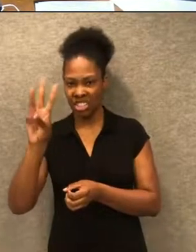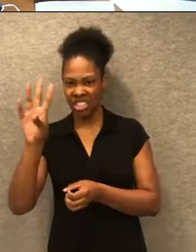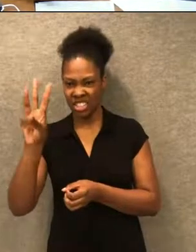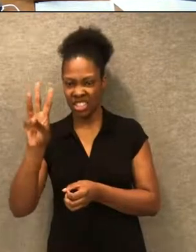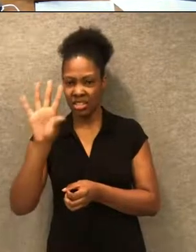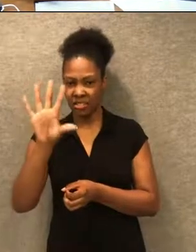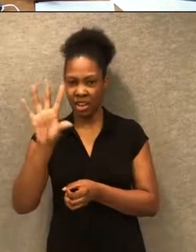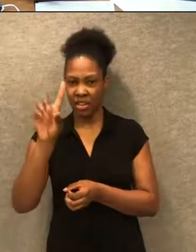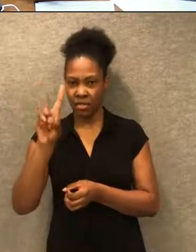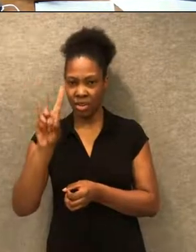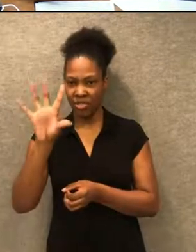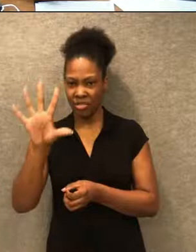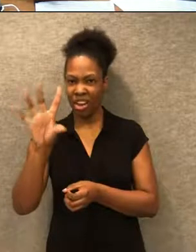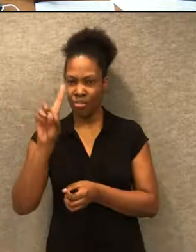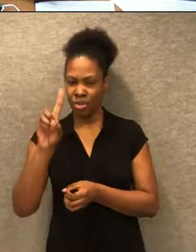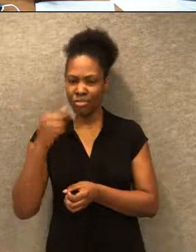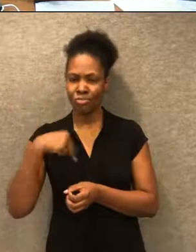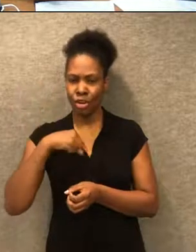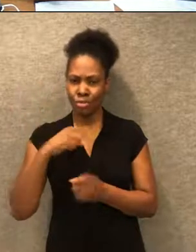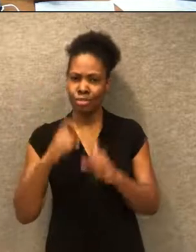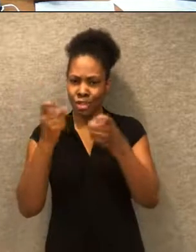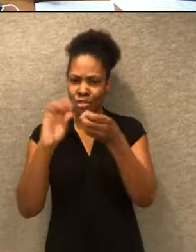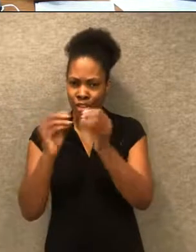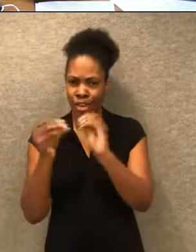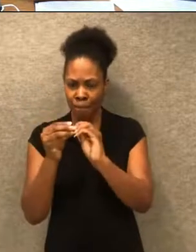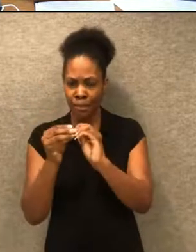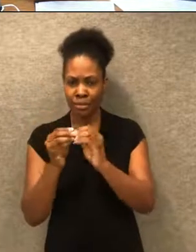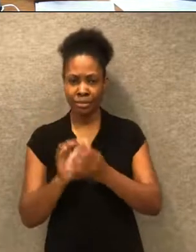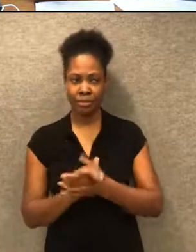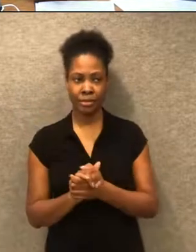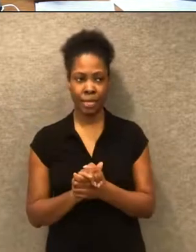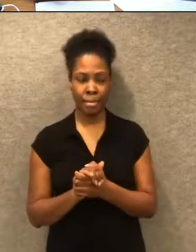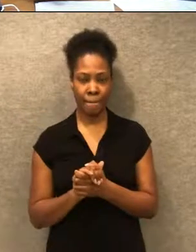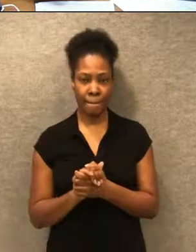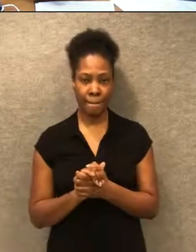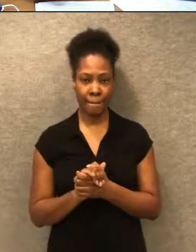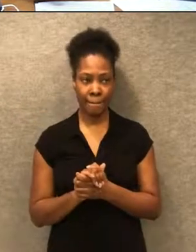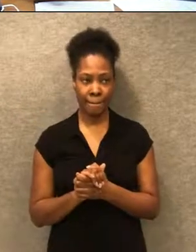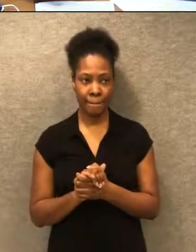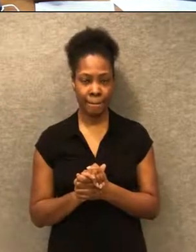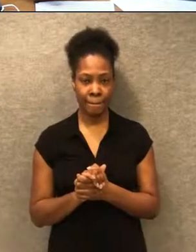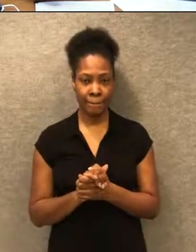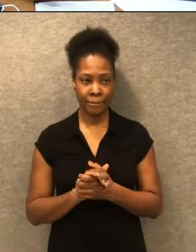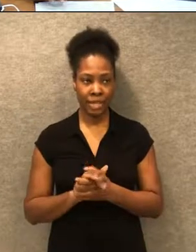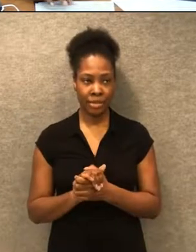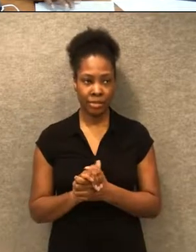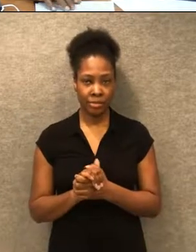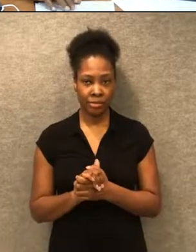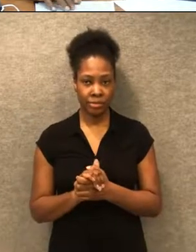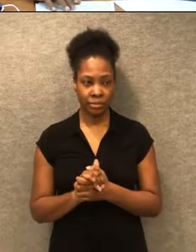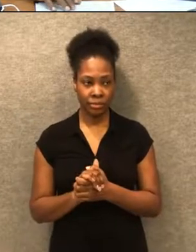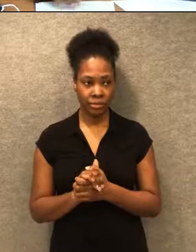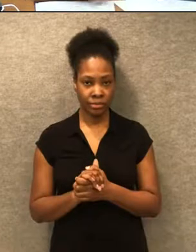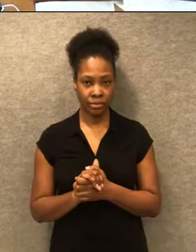973-266-5151, we'll make sure you get that number. You can ask for Justin Brown or Aja Baldwin, okay?